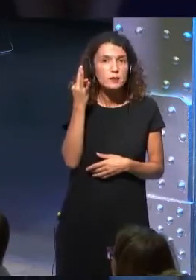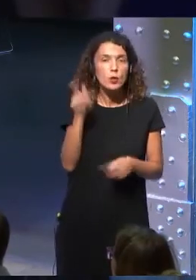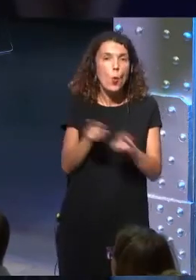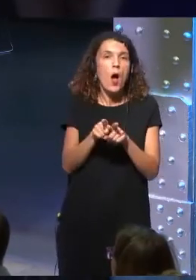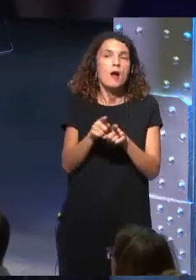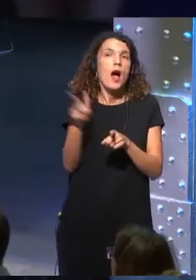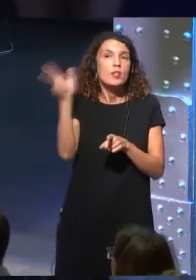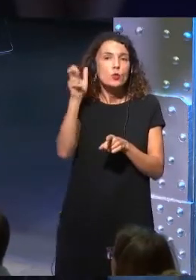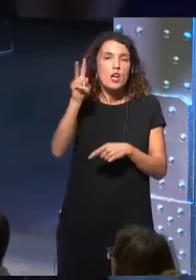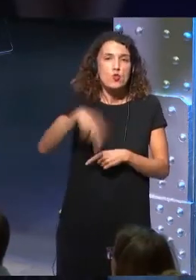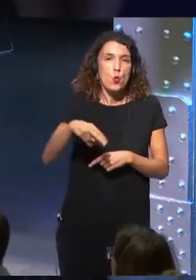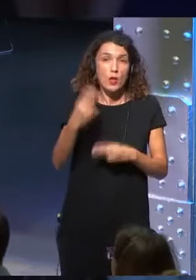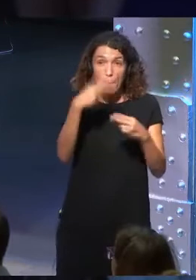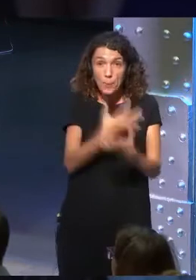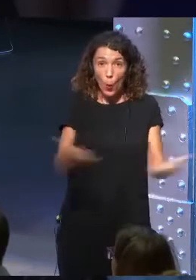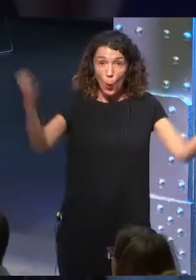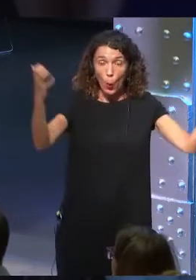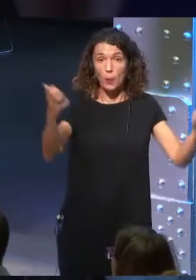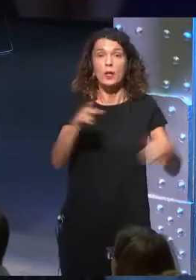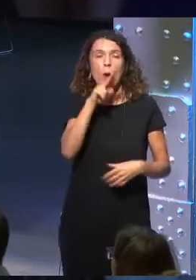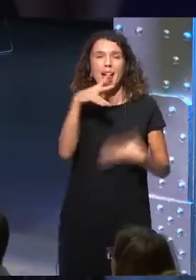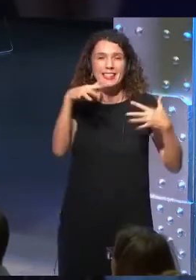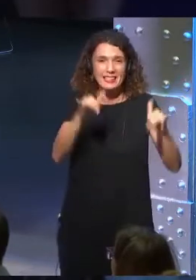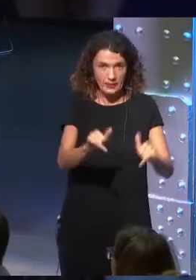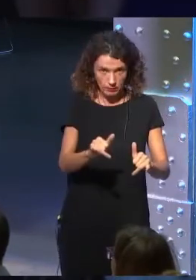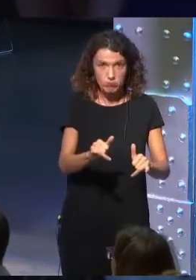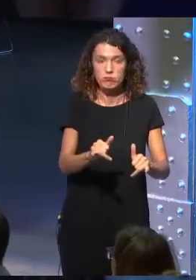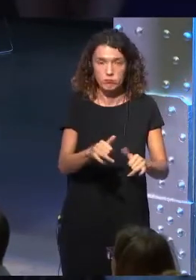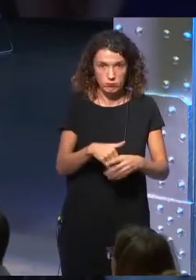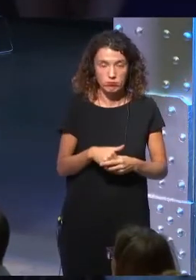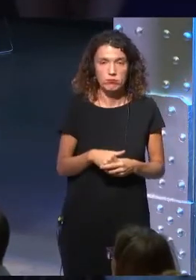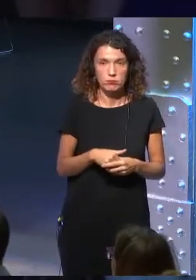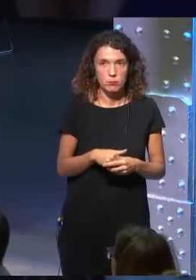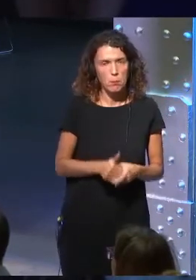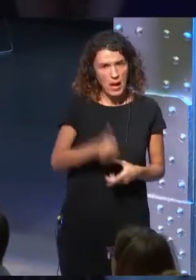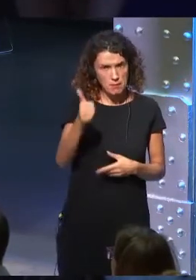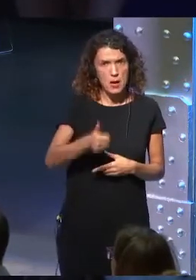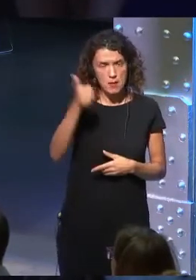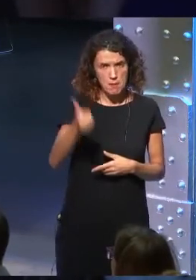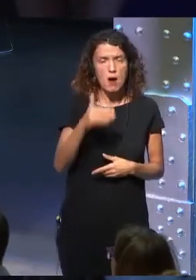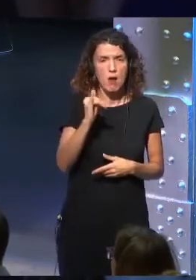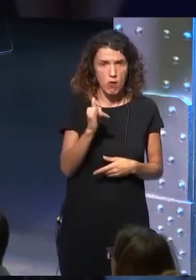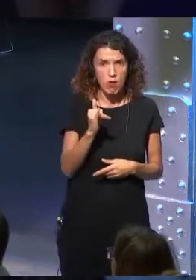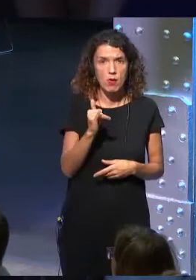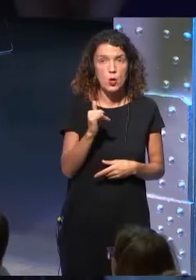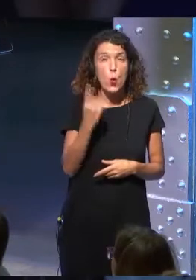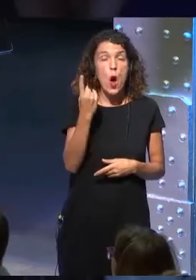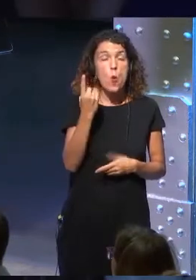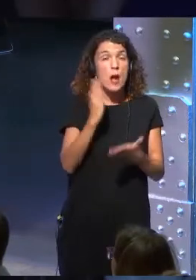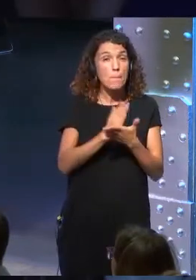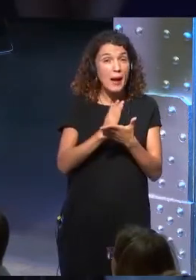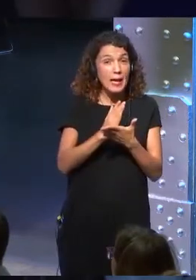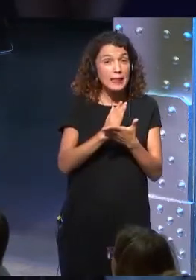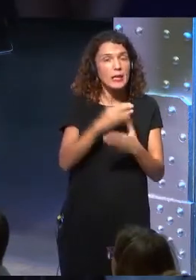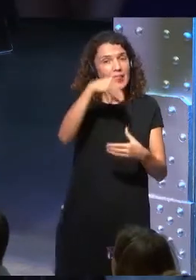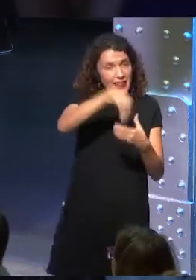sphere. More than that, as Homer has it, an integral part of